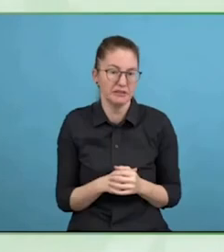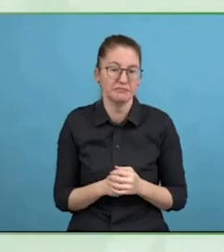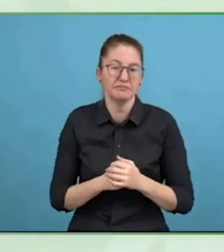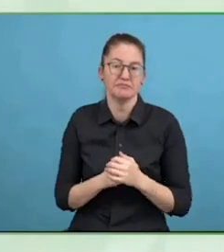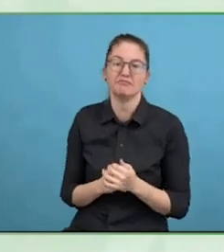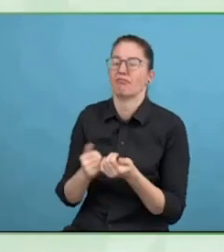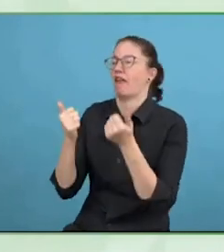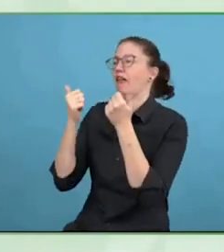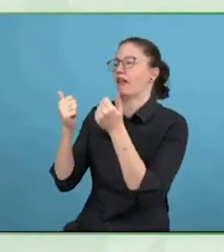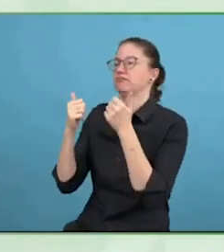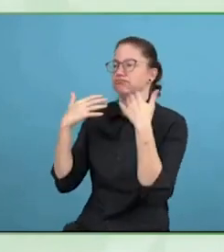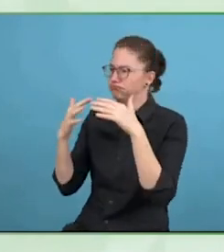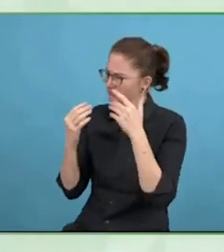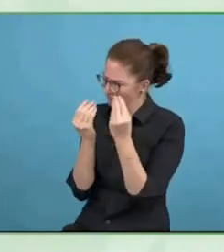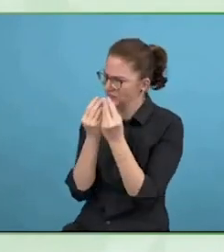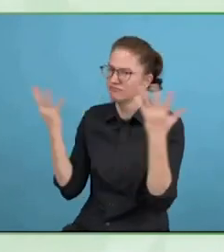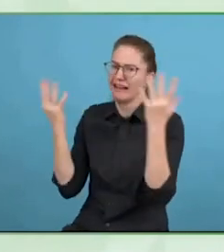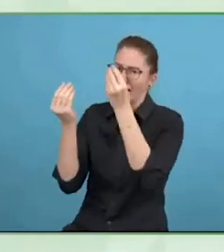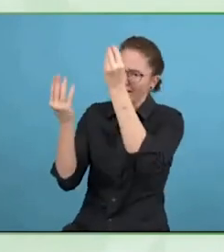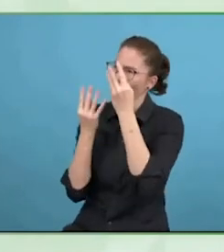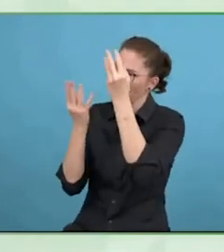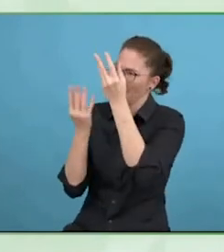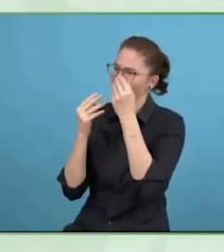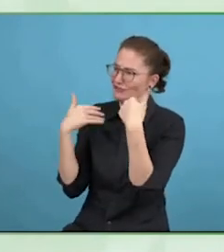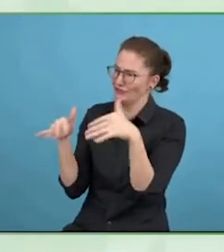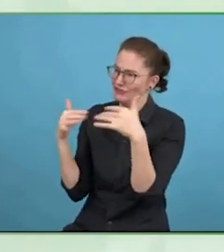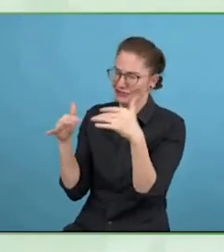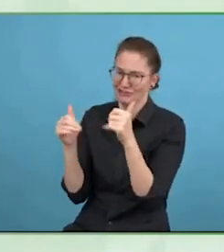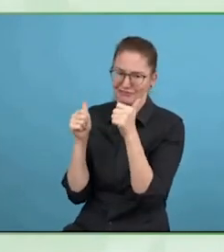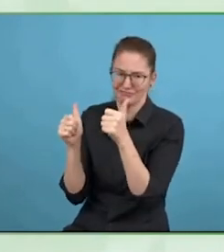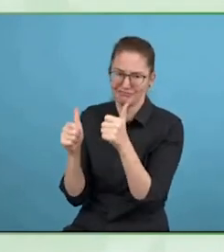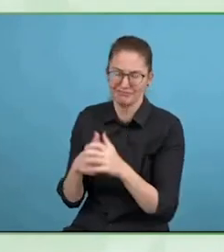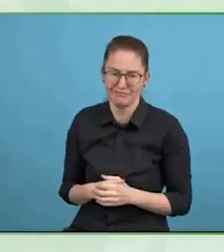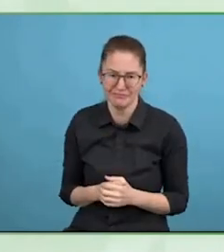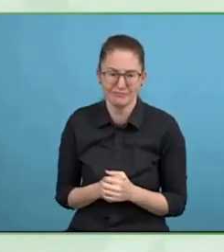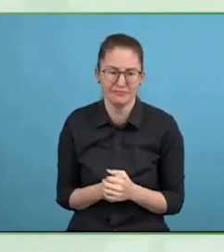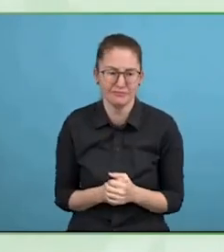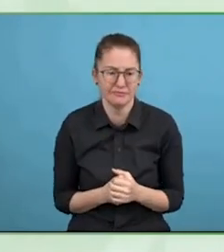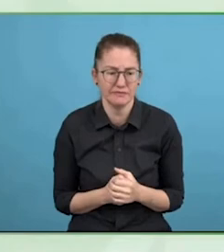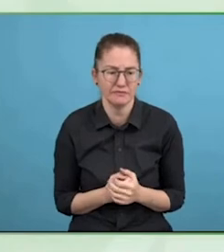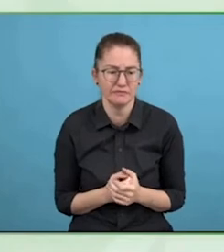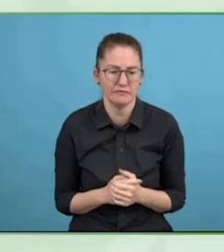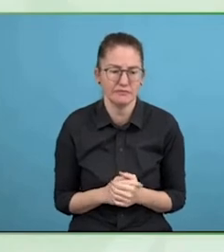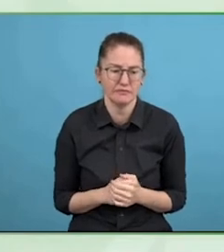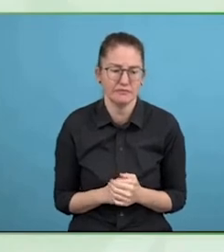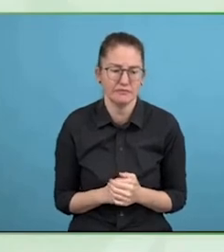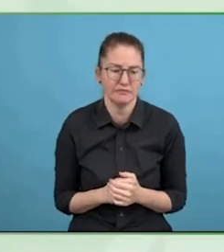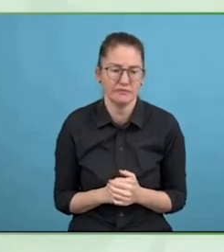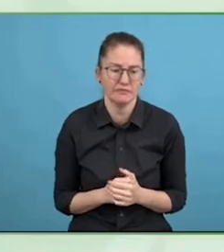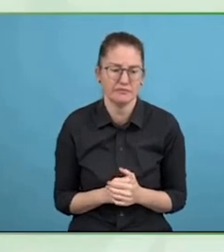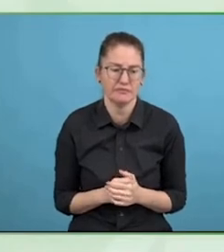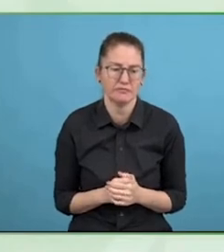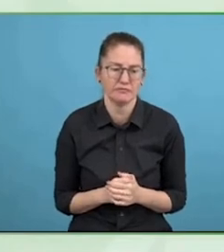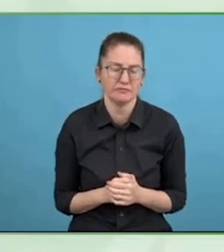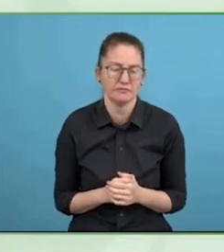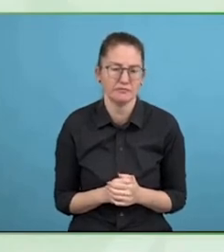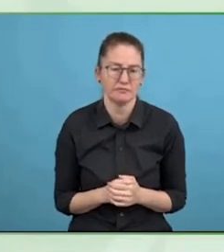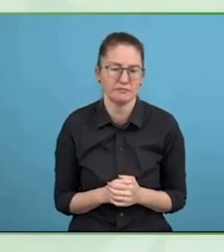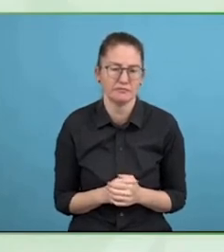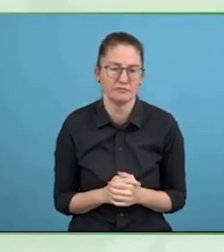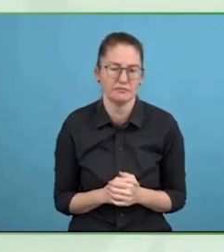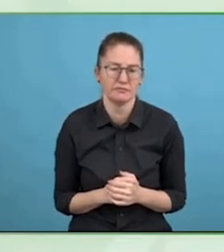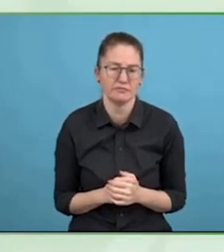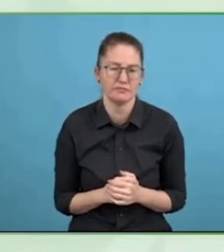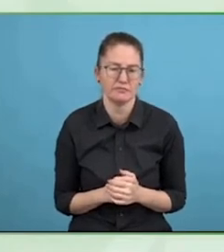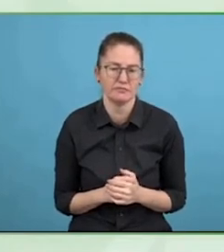OPD. Great, great, great. Veronika, we slowly have to